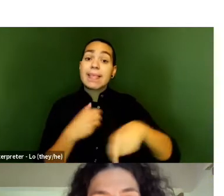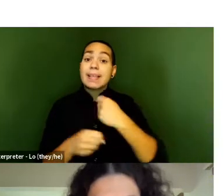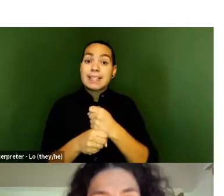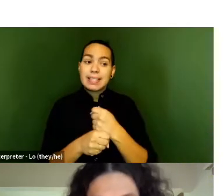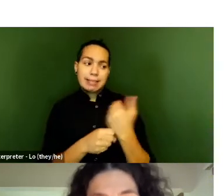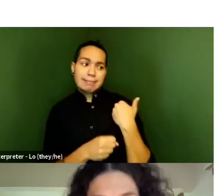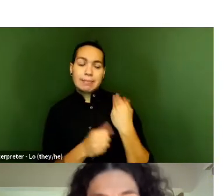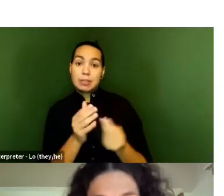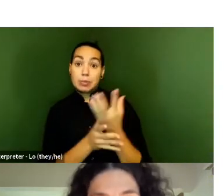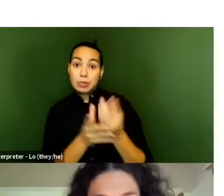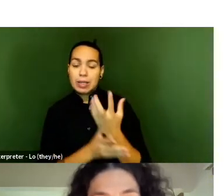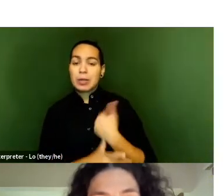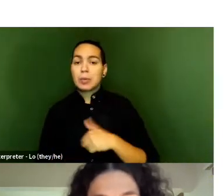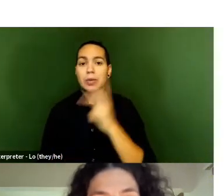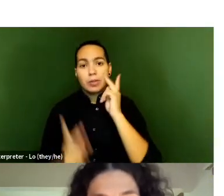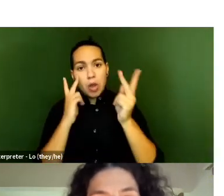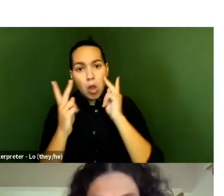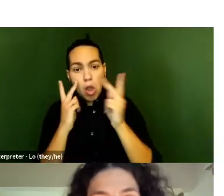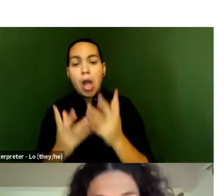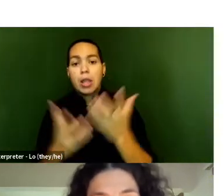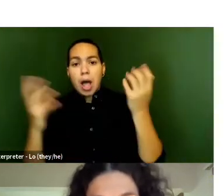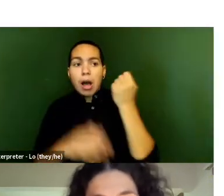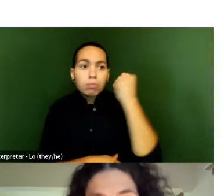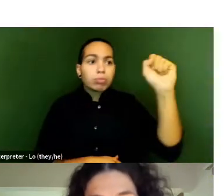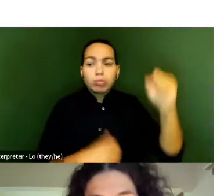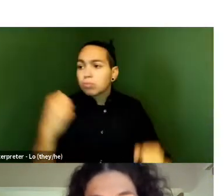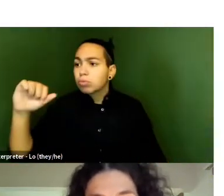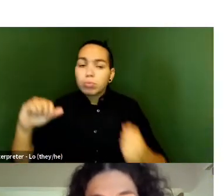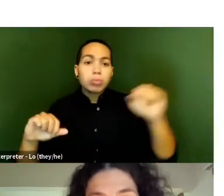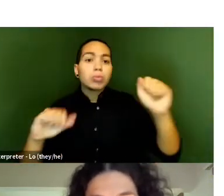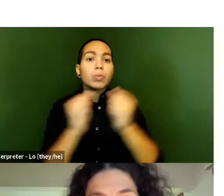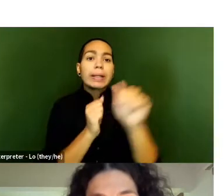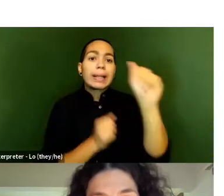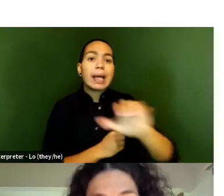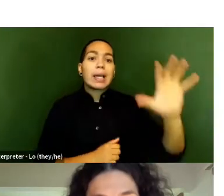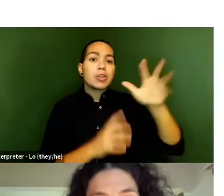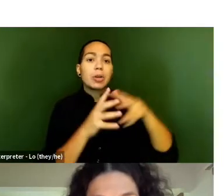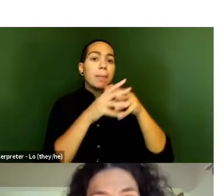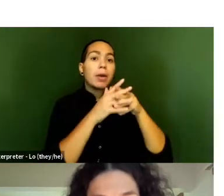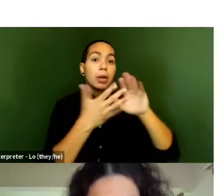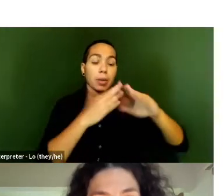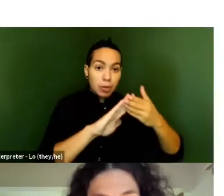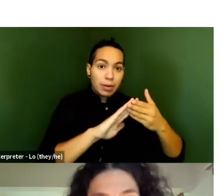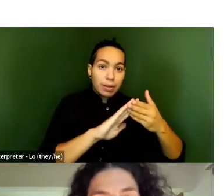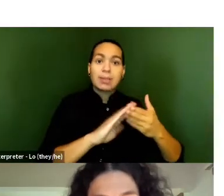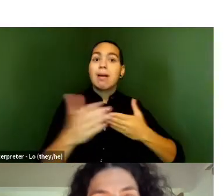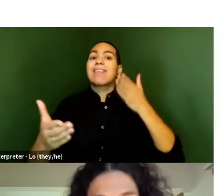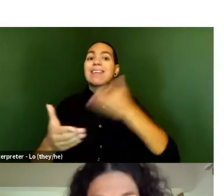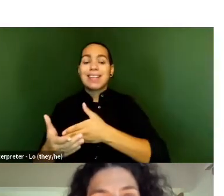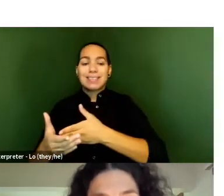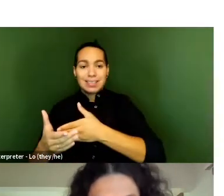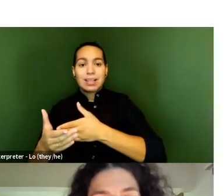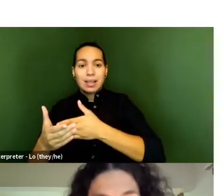in particular, we saw like a lot of mobilization in Asian American communities against anti-Asian